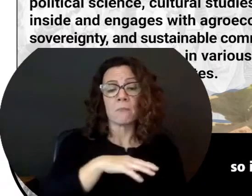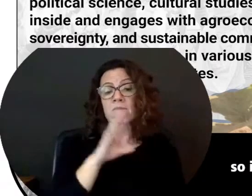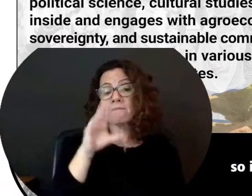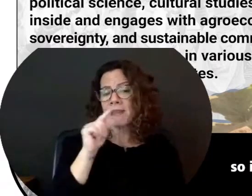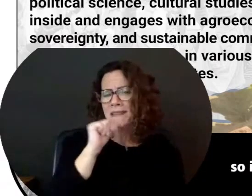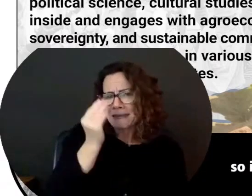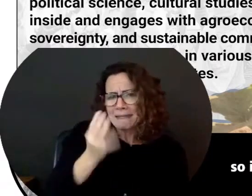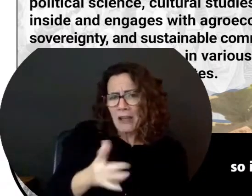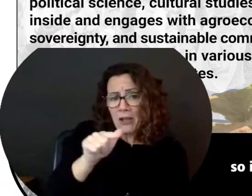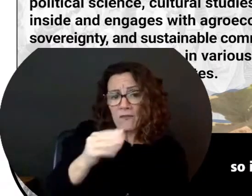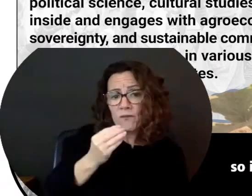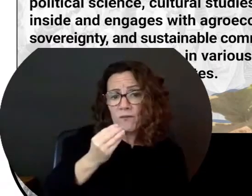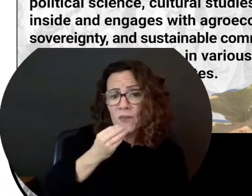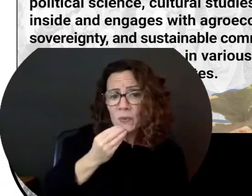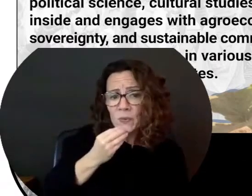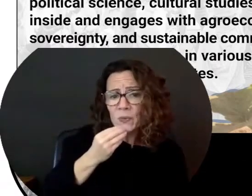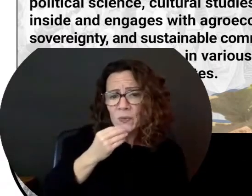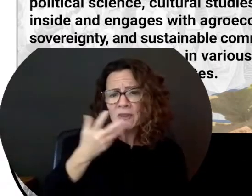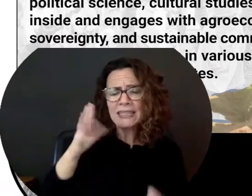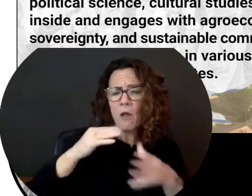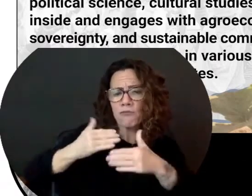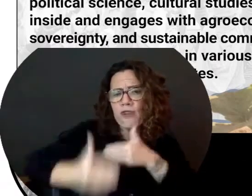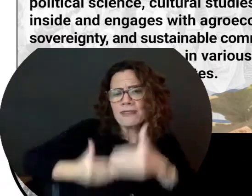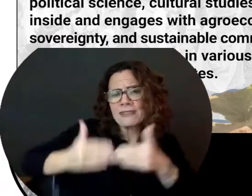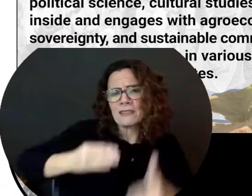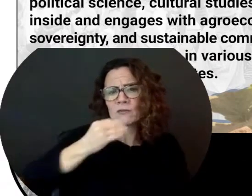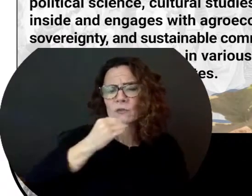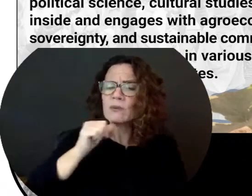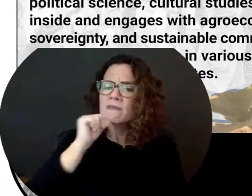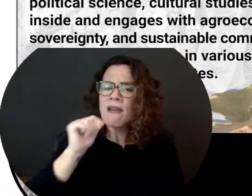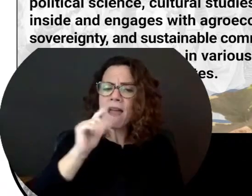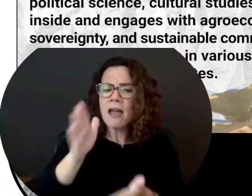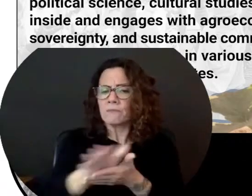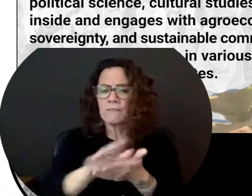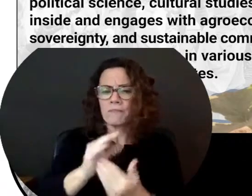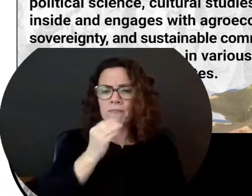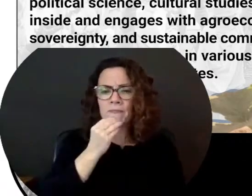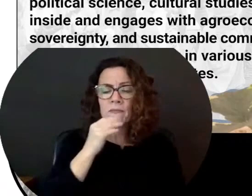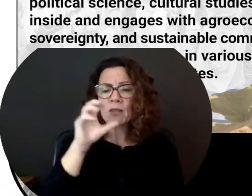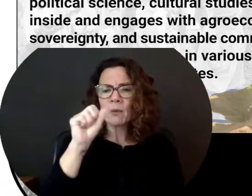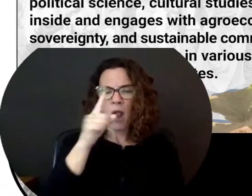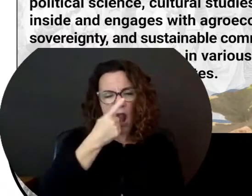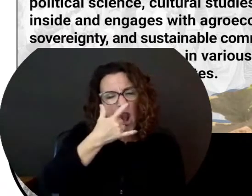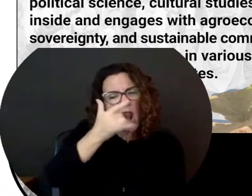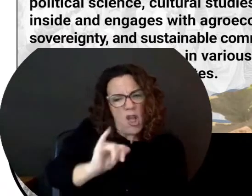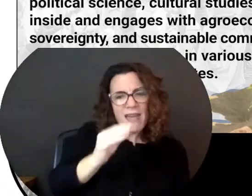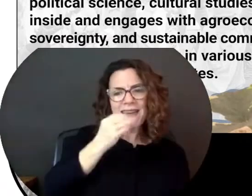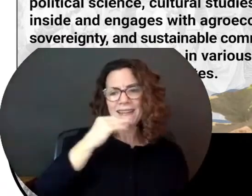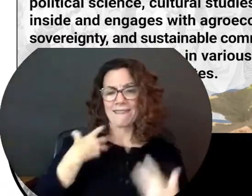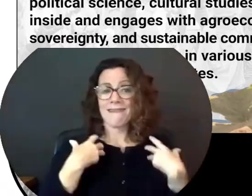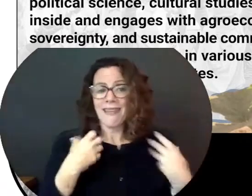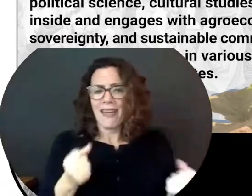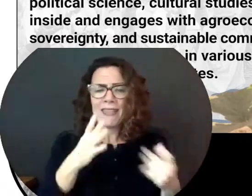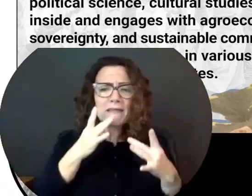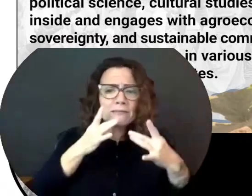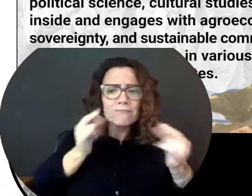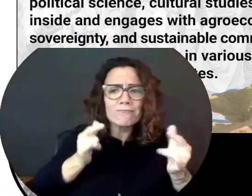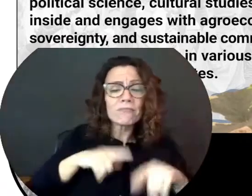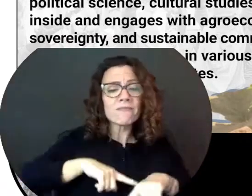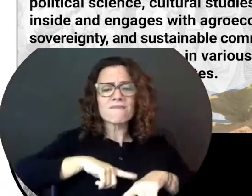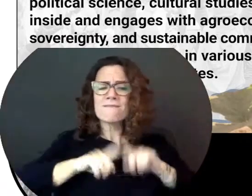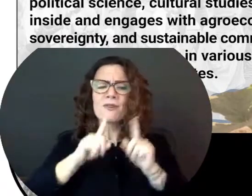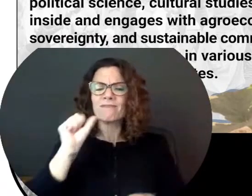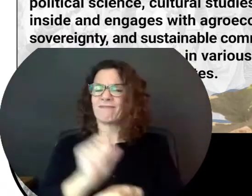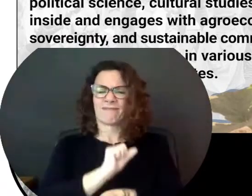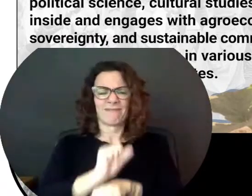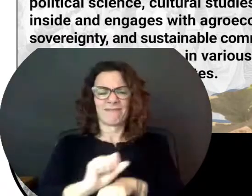appears that we're eating healthy foods or a delicious meal, but really it was over processed, frozen,